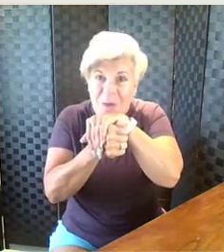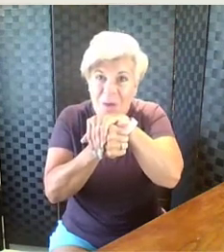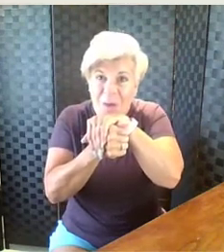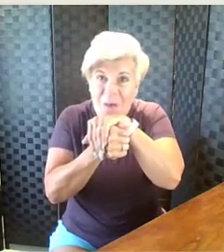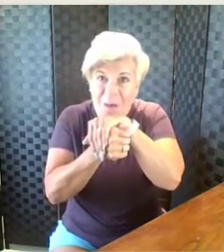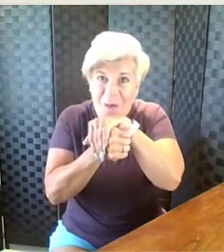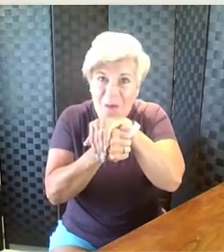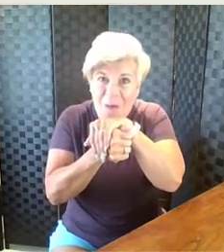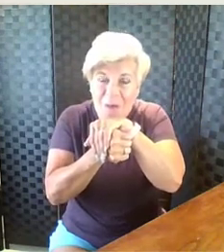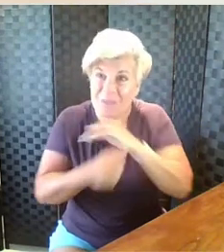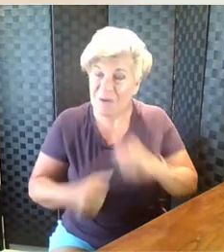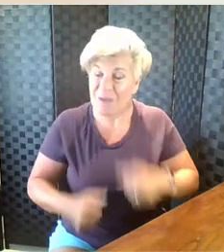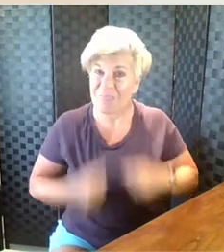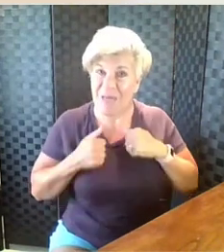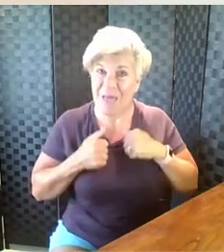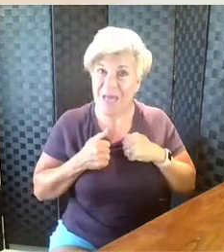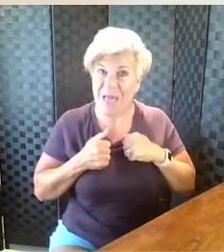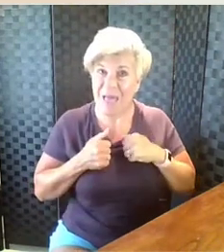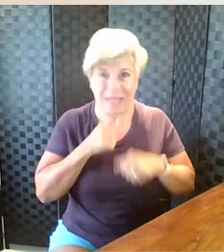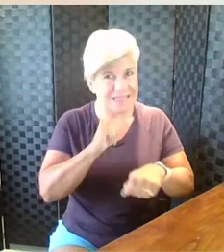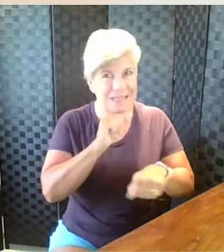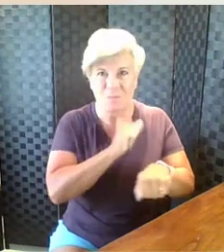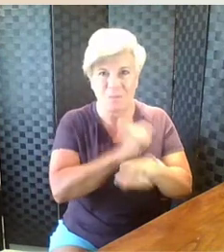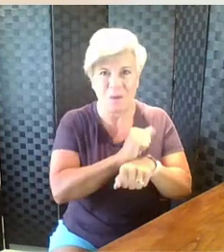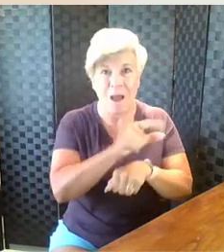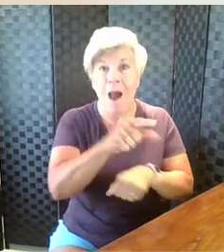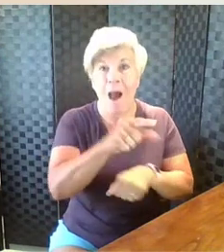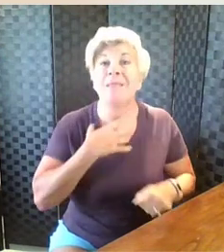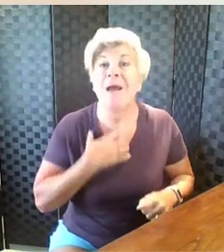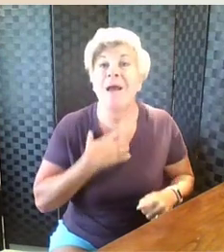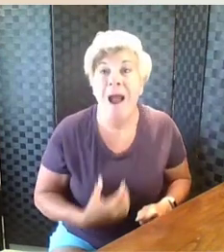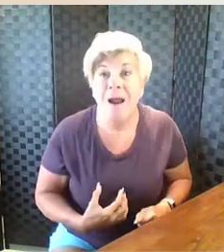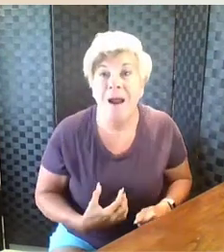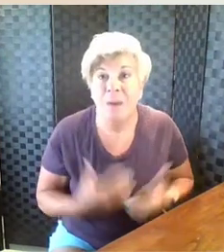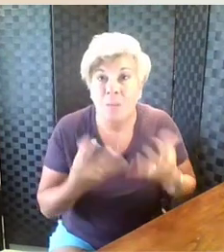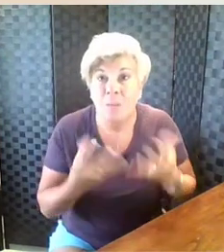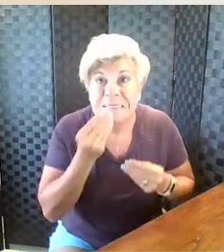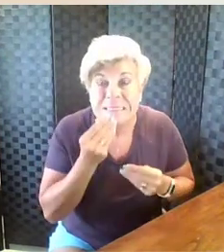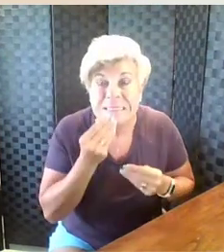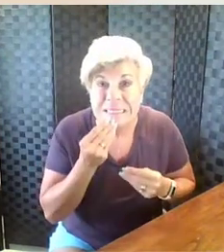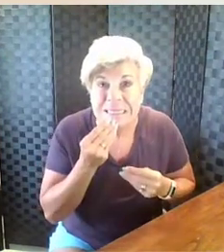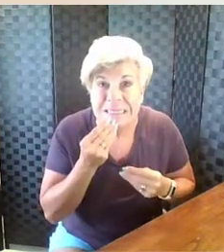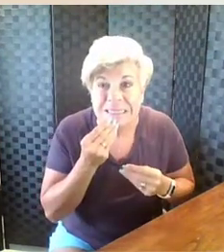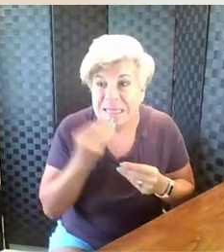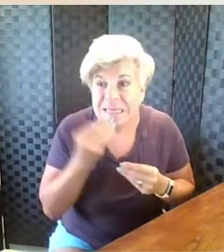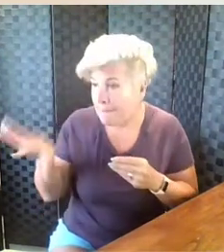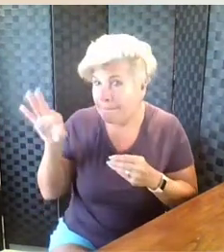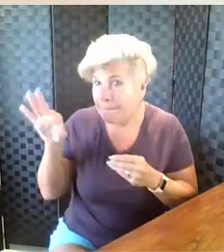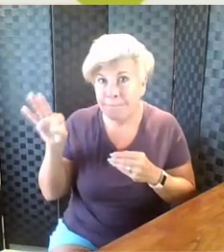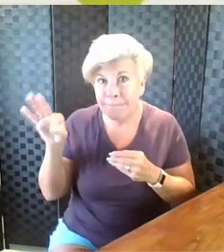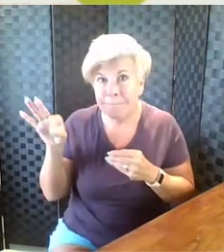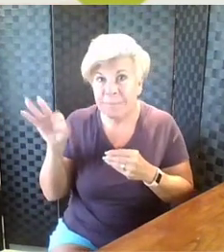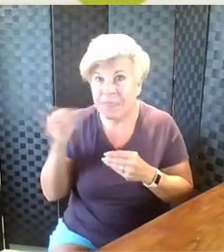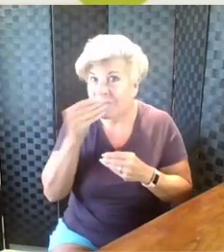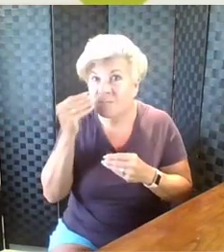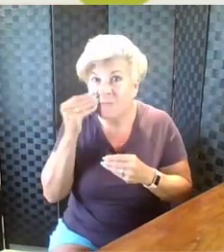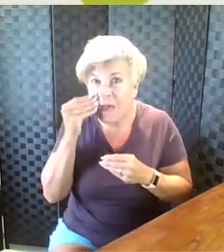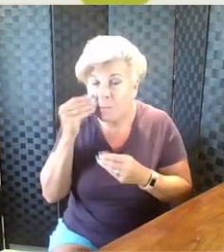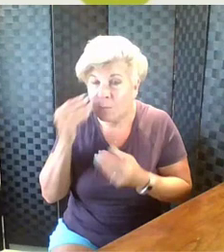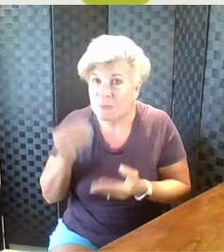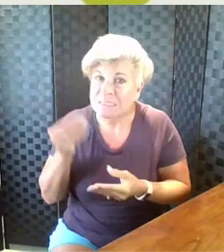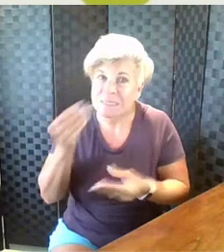It's turtles. They are hungry. Let's pick a flower for each of them. Turtles love to